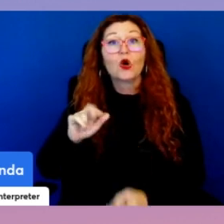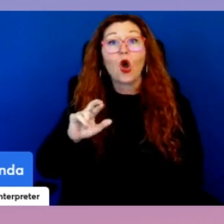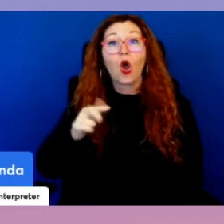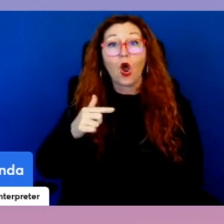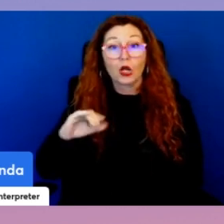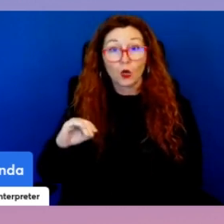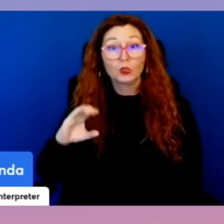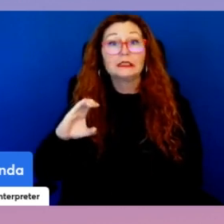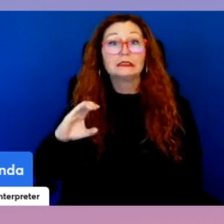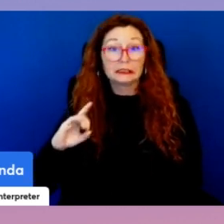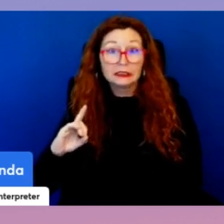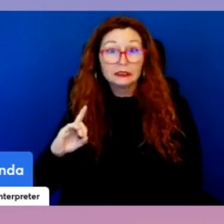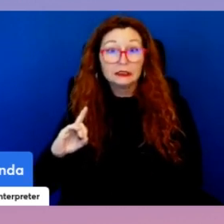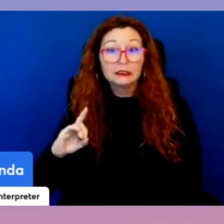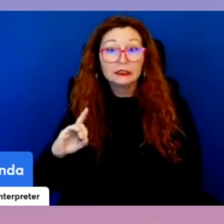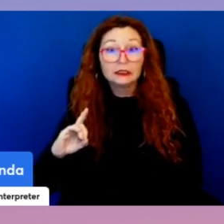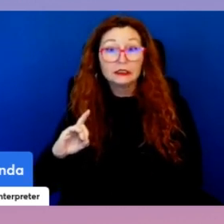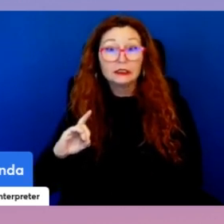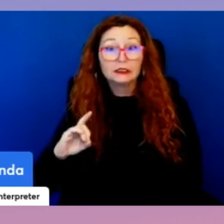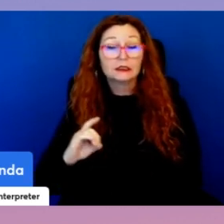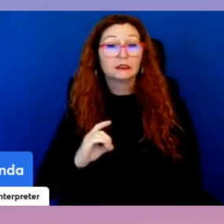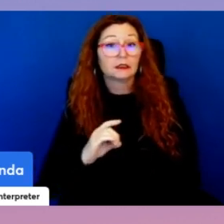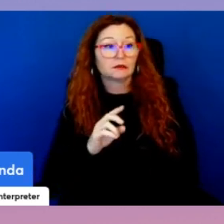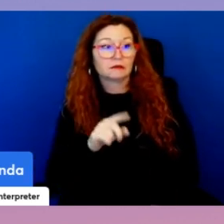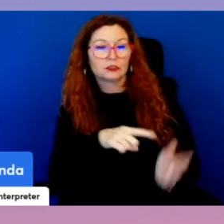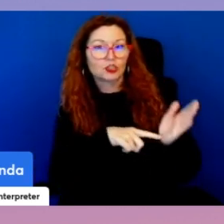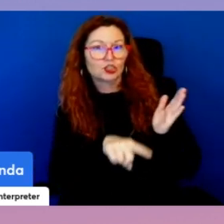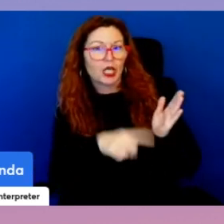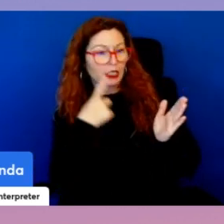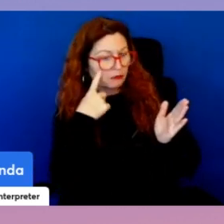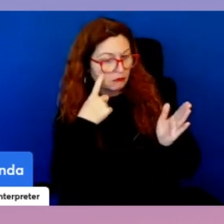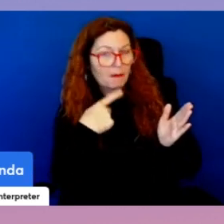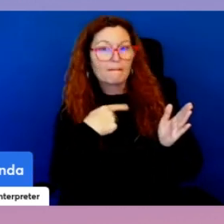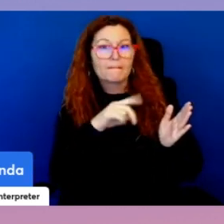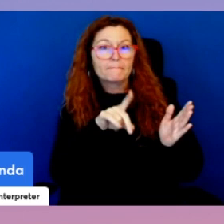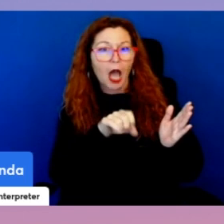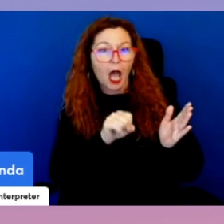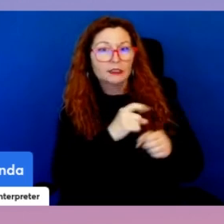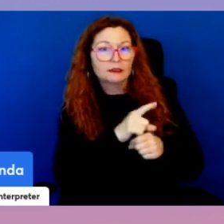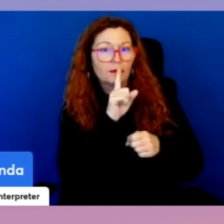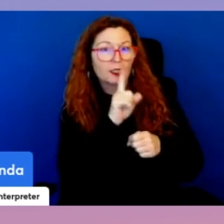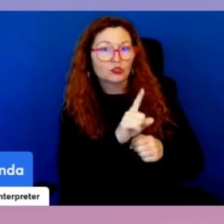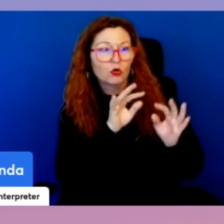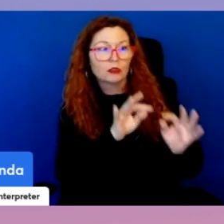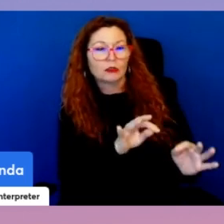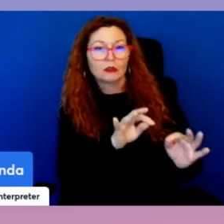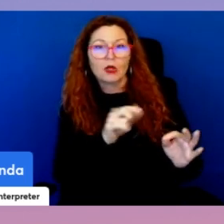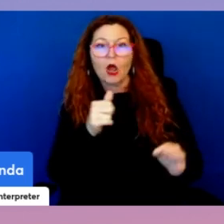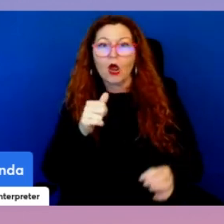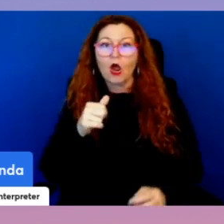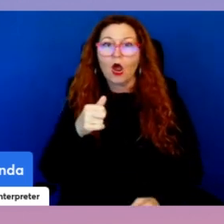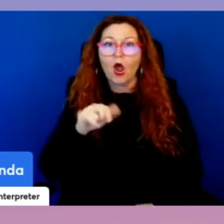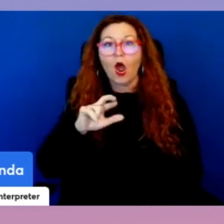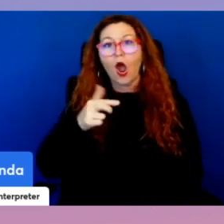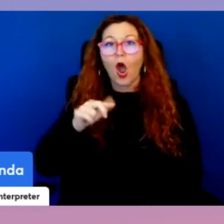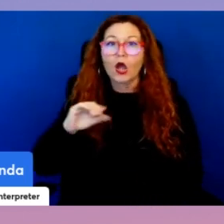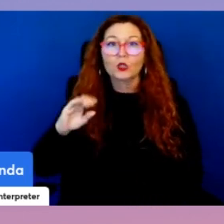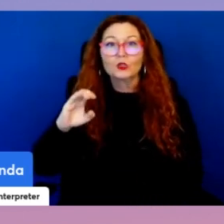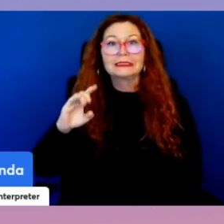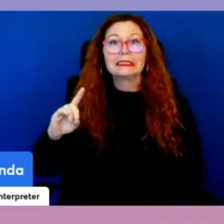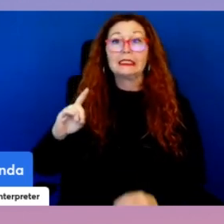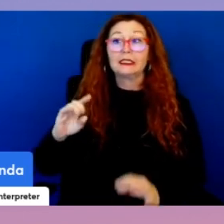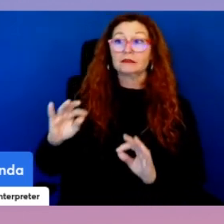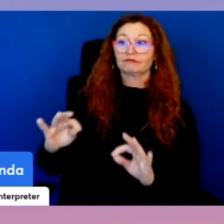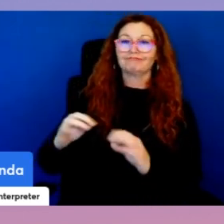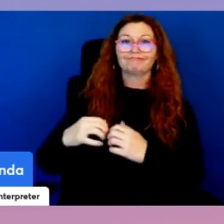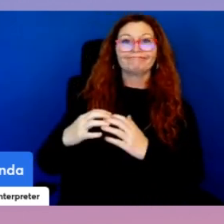ArgoCD. And let's watch our pods to make sure that ArgoCD is up and running. So you can see here a bunch of pods